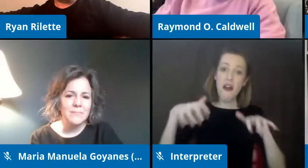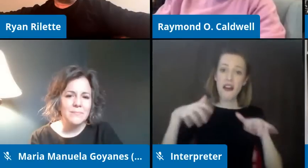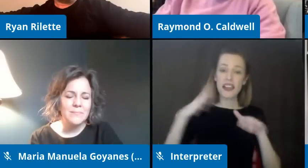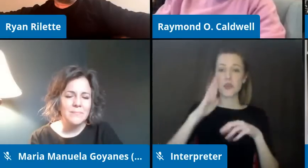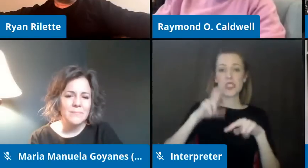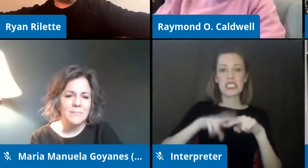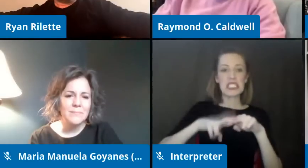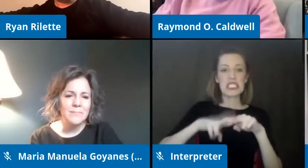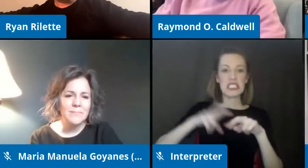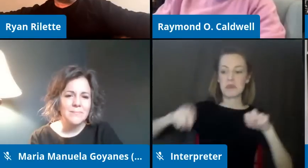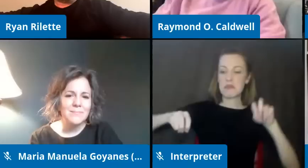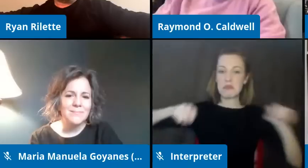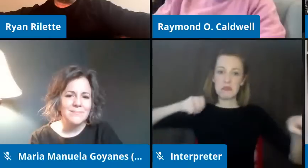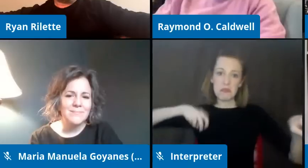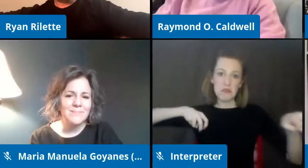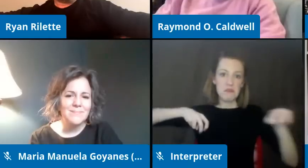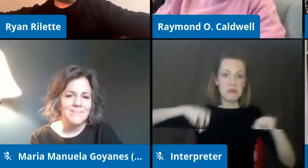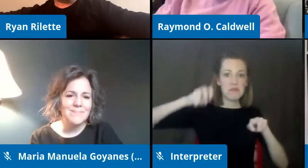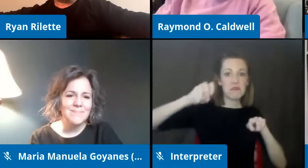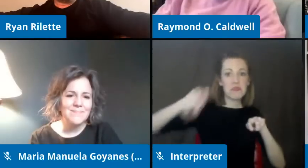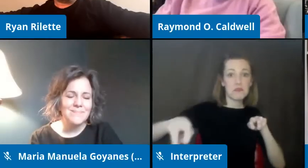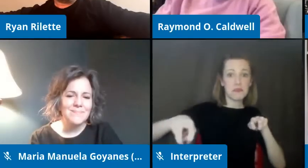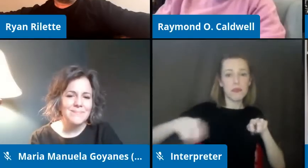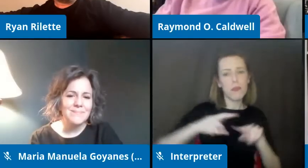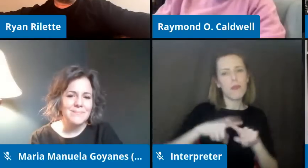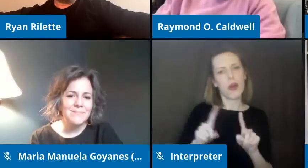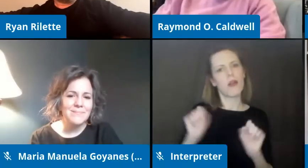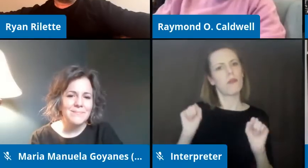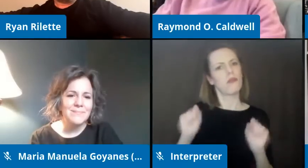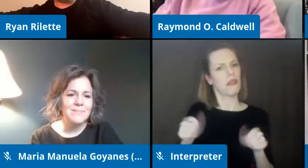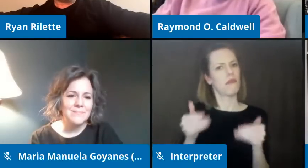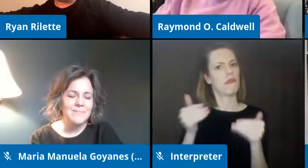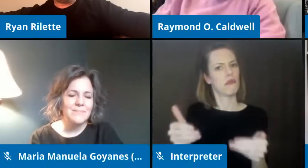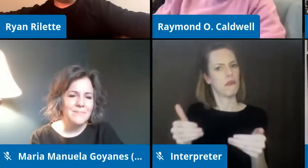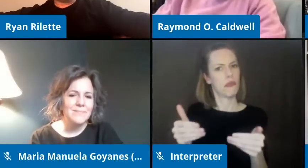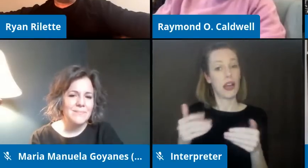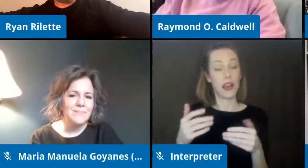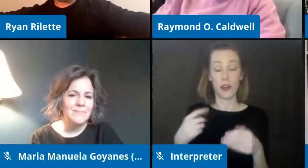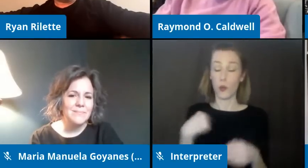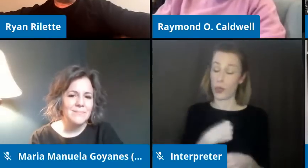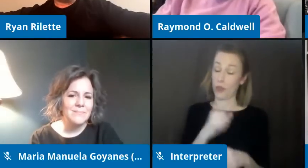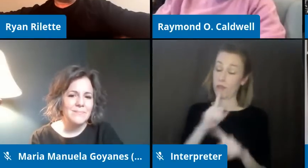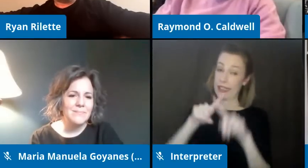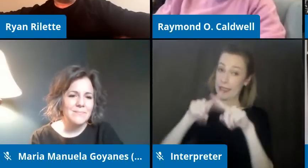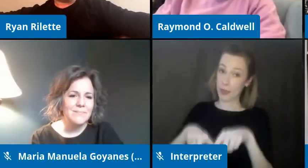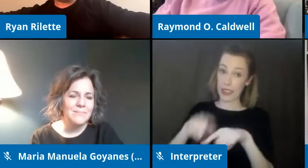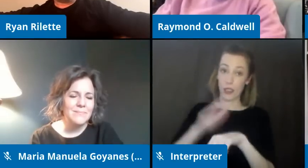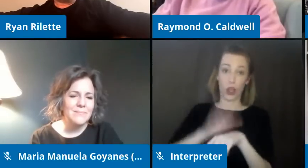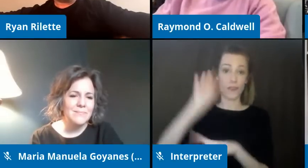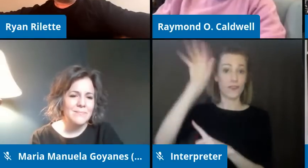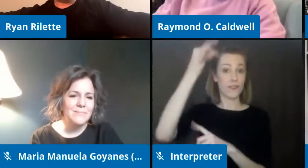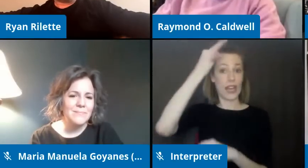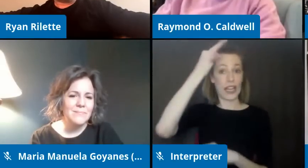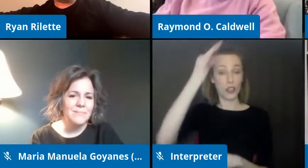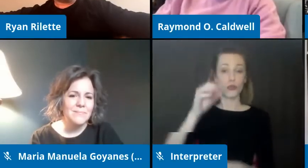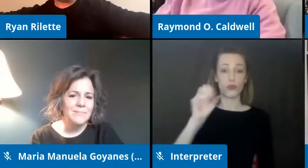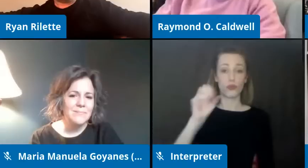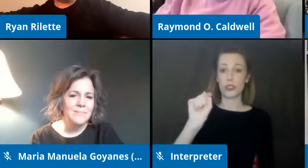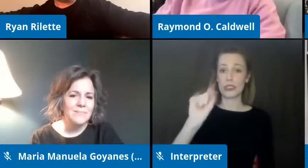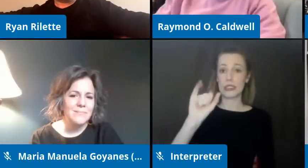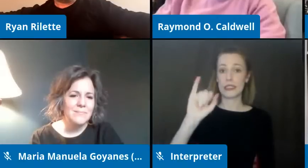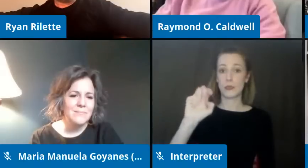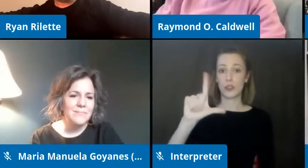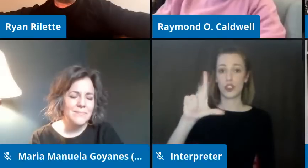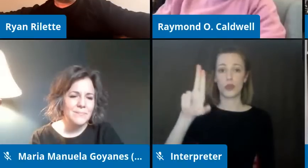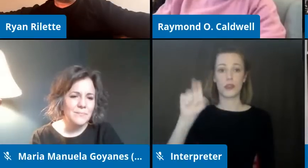wood. We've got a lot riding on the Federal Stimulus Act and these small business loans. The Paycheck Protection Act,